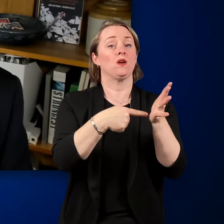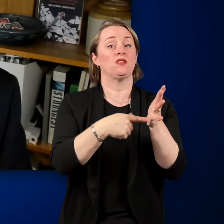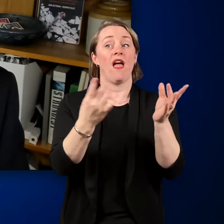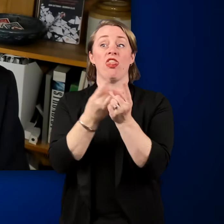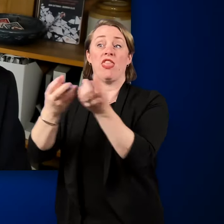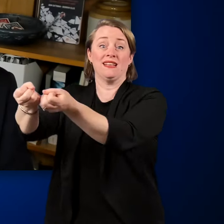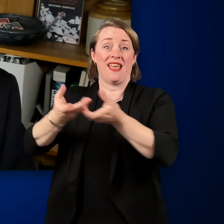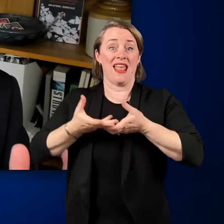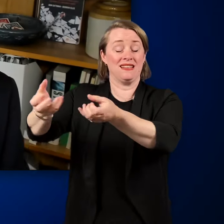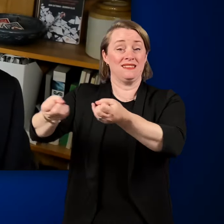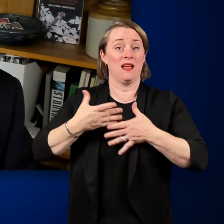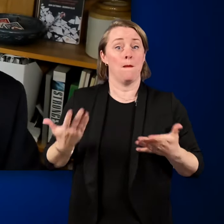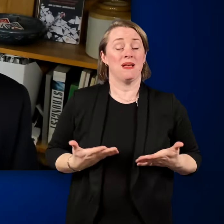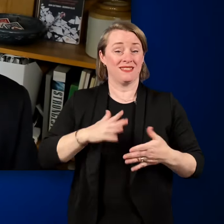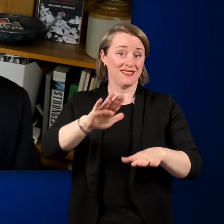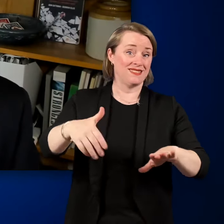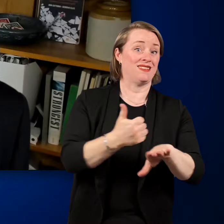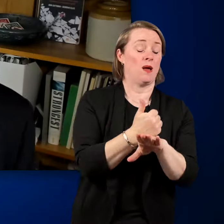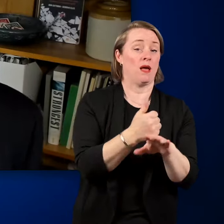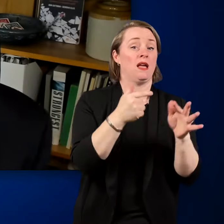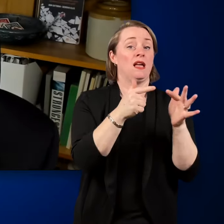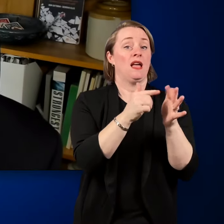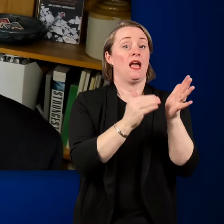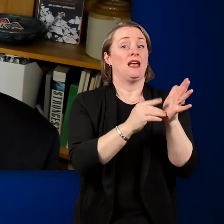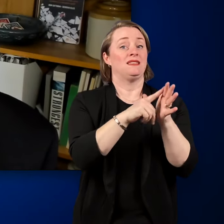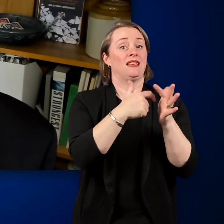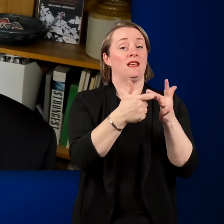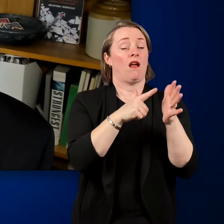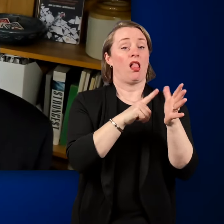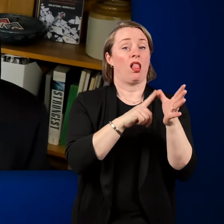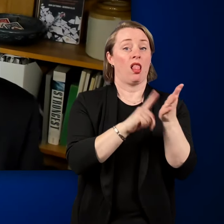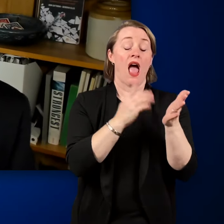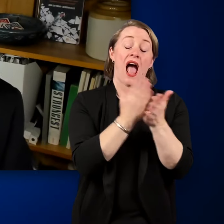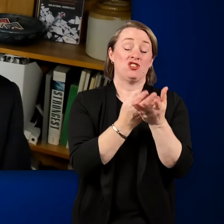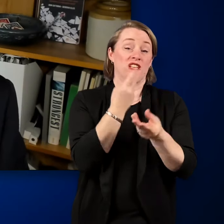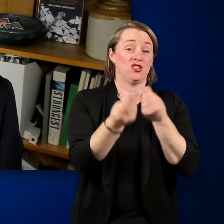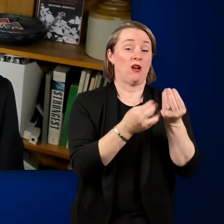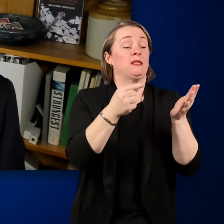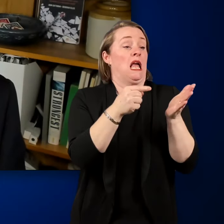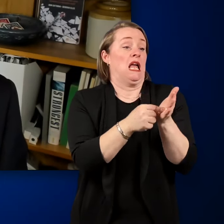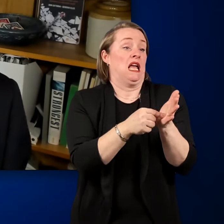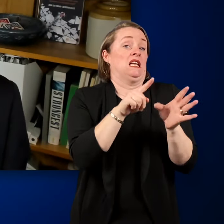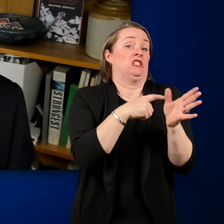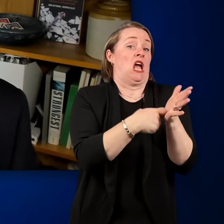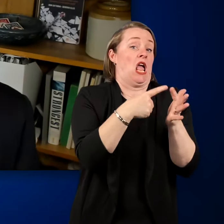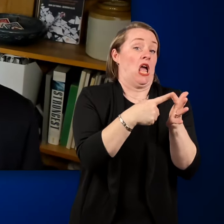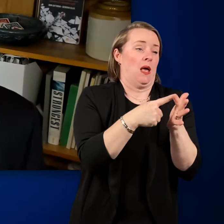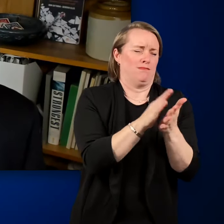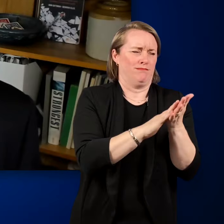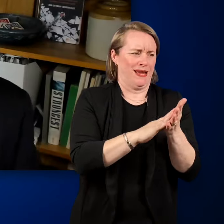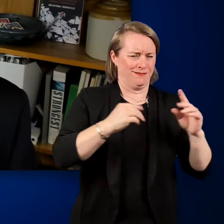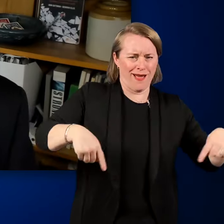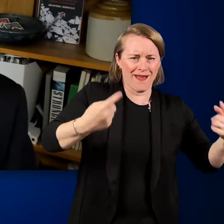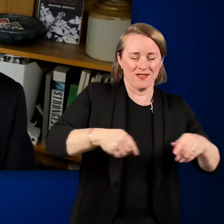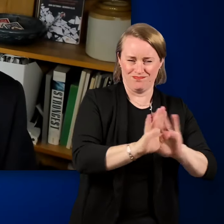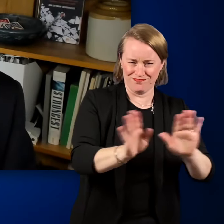Ezekiel actually describes the tire supply chain. By the way, not the rubber type of tire, but the name of a place in the Bible